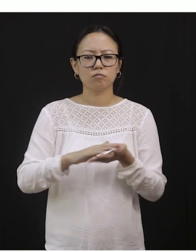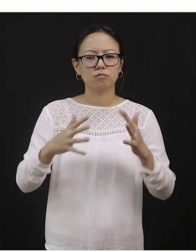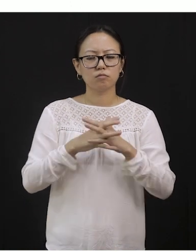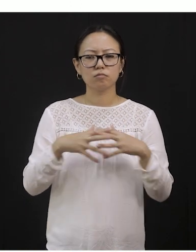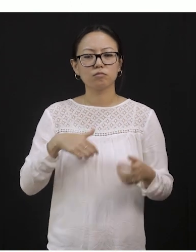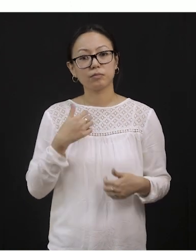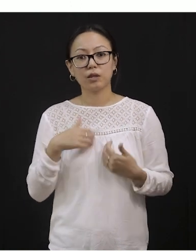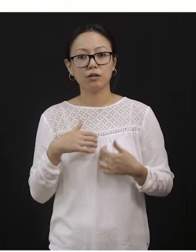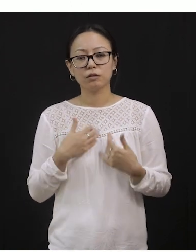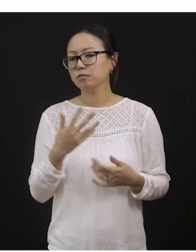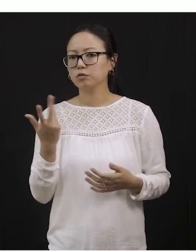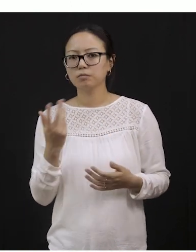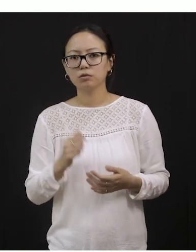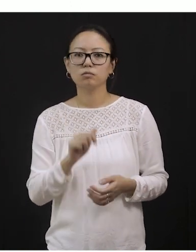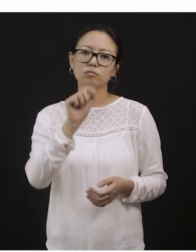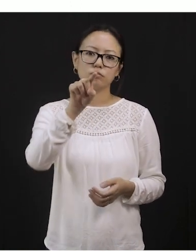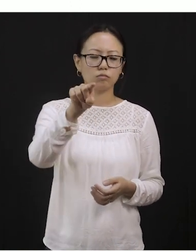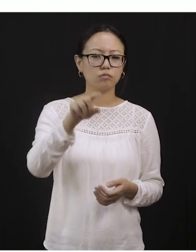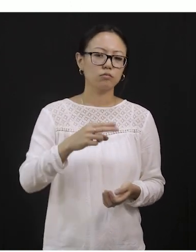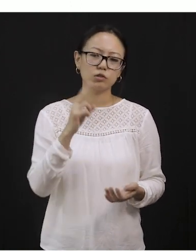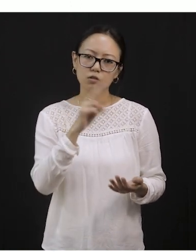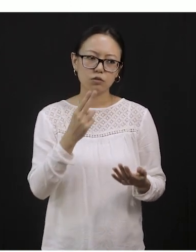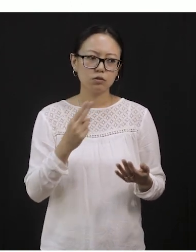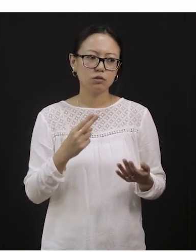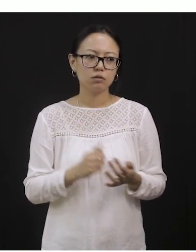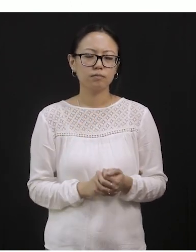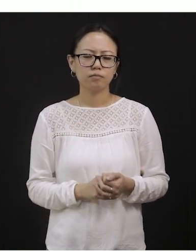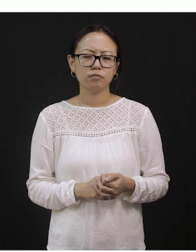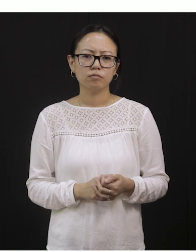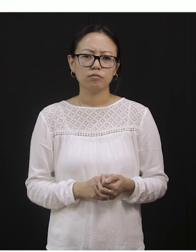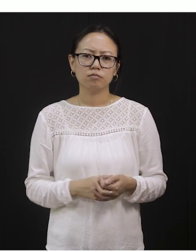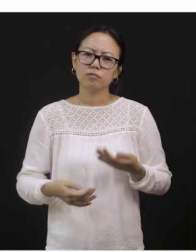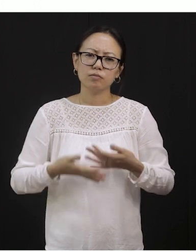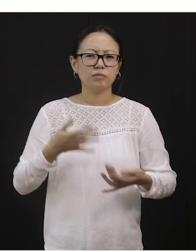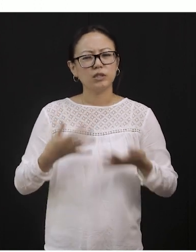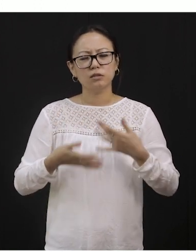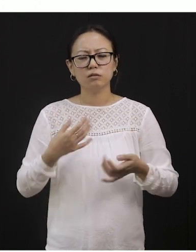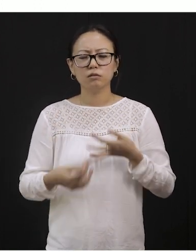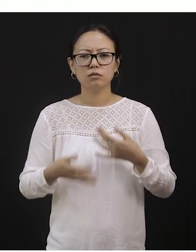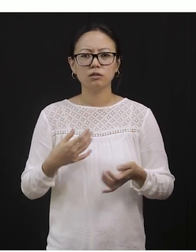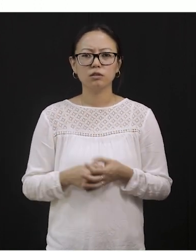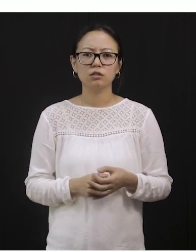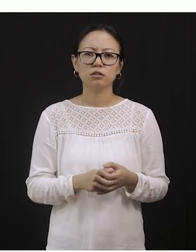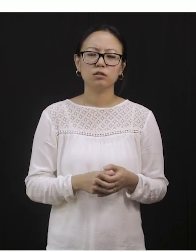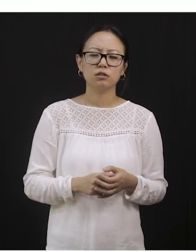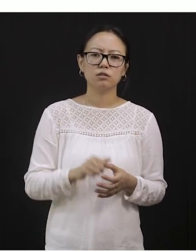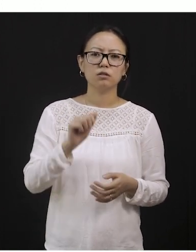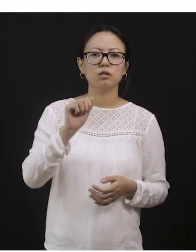of your favorite cartoon character and you have to color it. So you draw any 5 of your cartoon